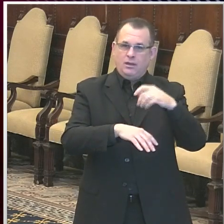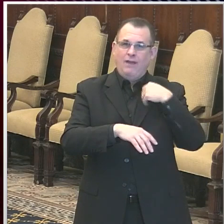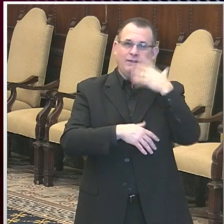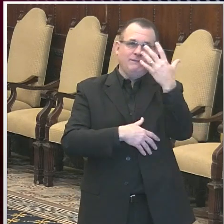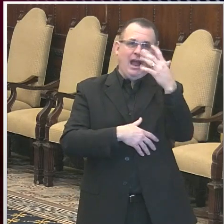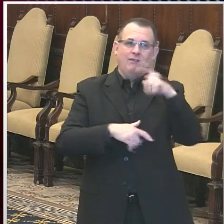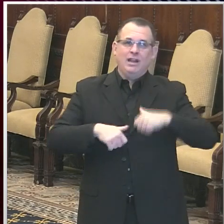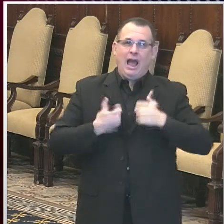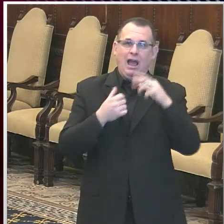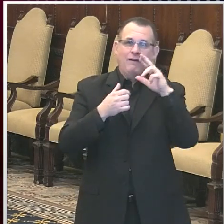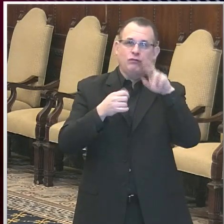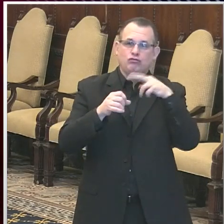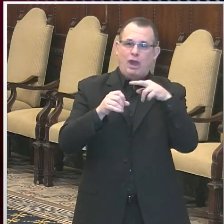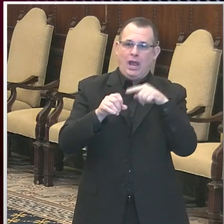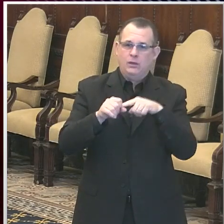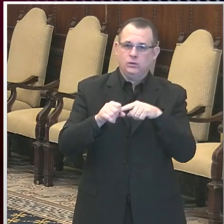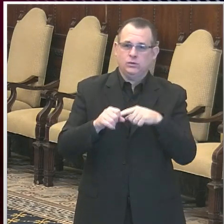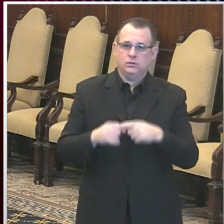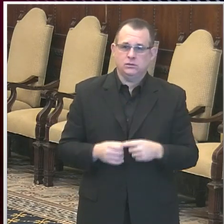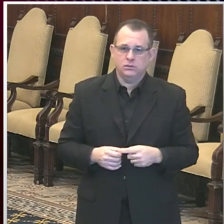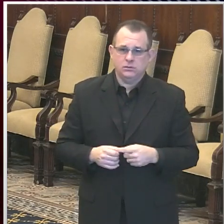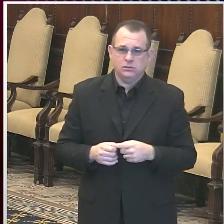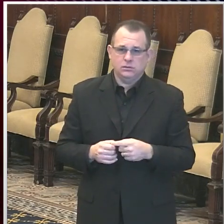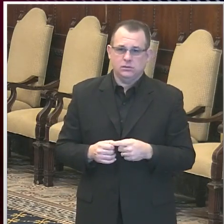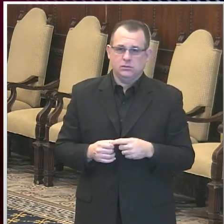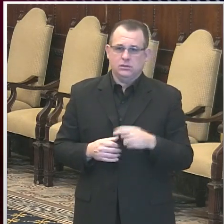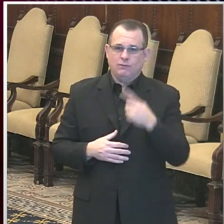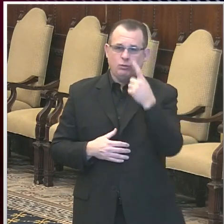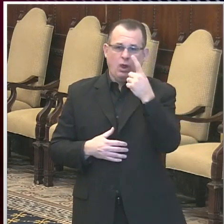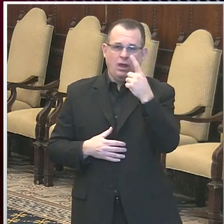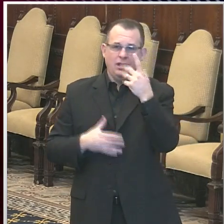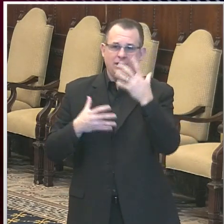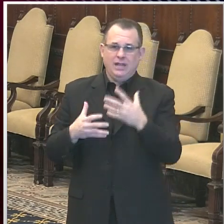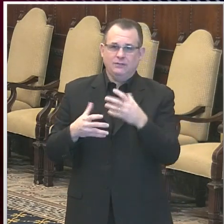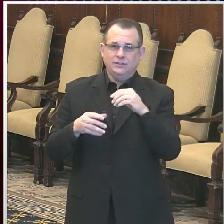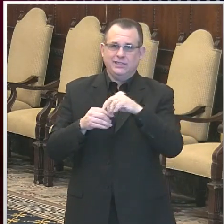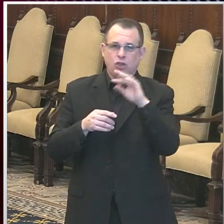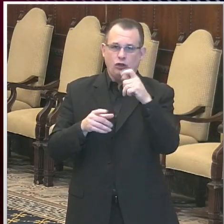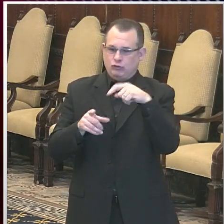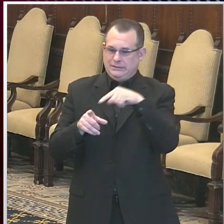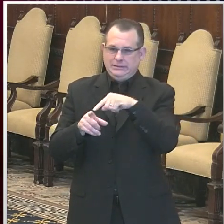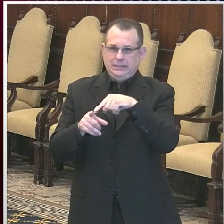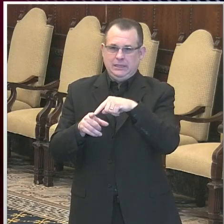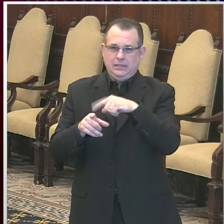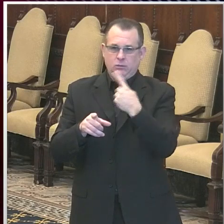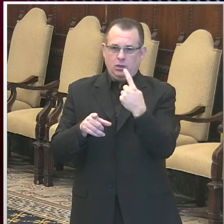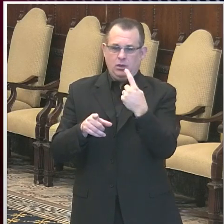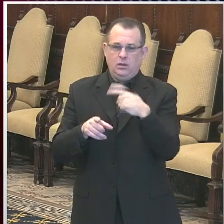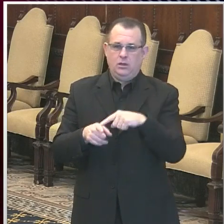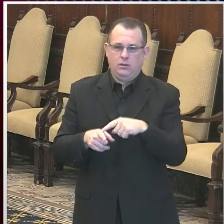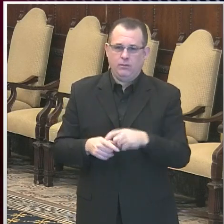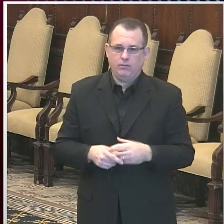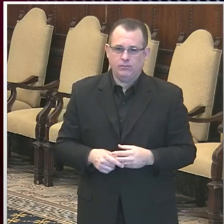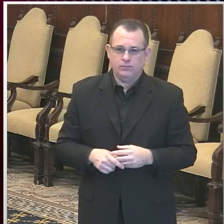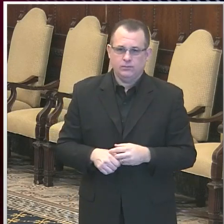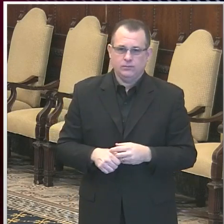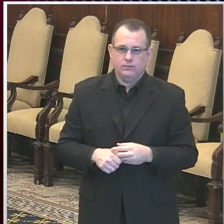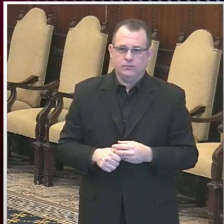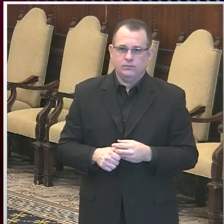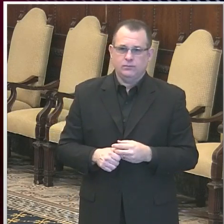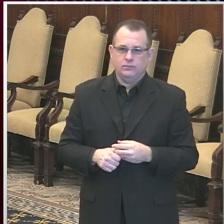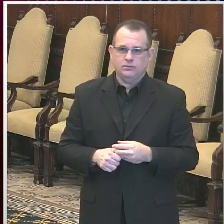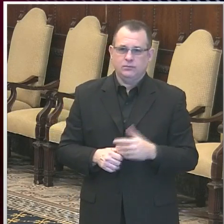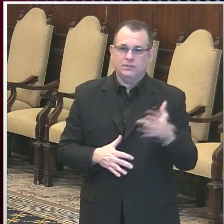round or 1 spent cartridge. It was determined that it was very difficult for the child to have shot